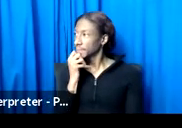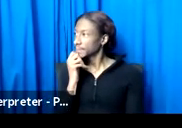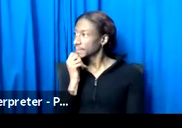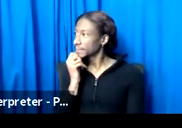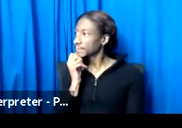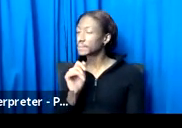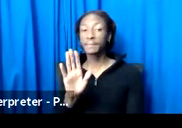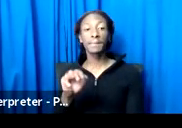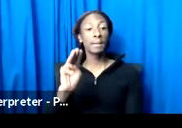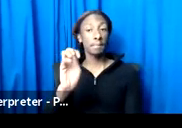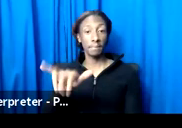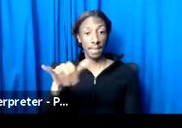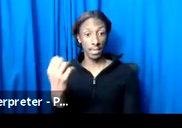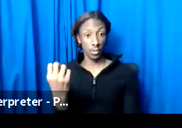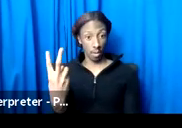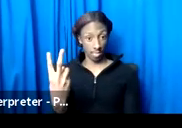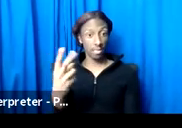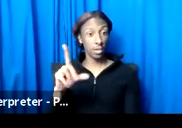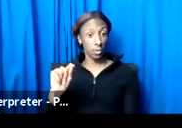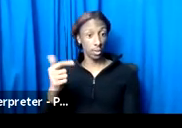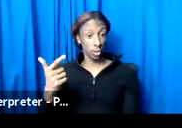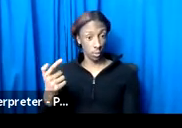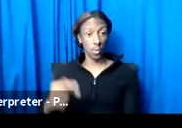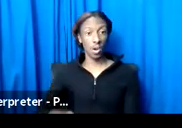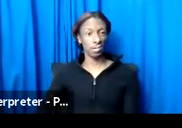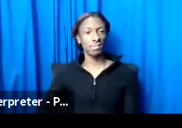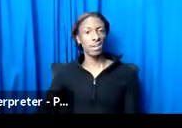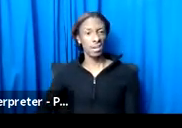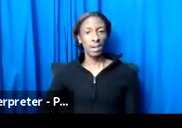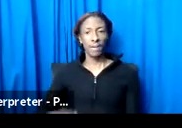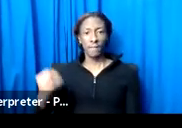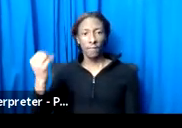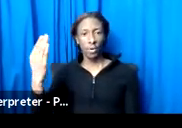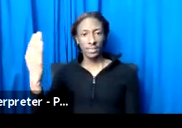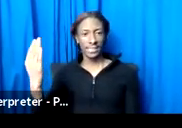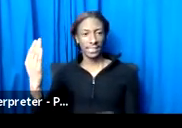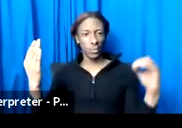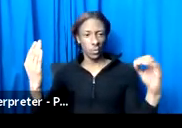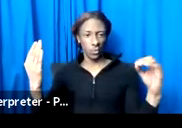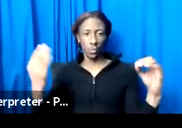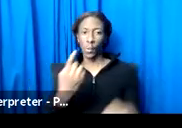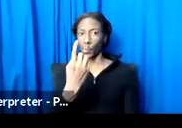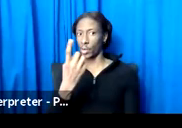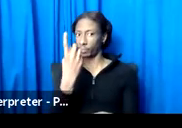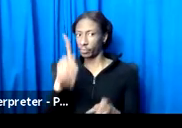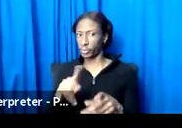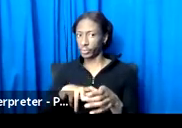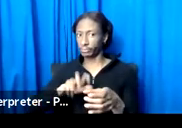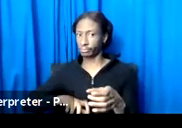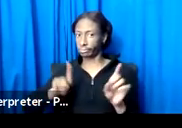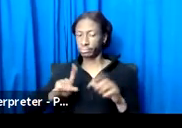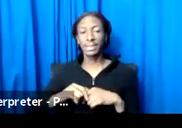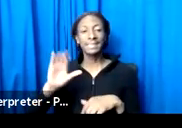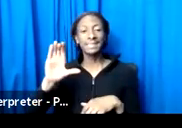On May 12 of this year, in a 14-0 vote with 1 recusal, CDC's Advisory Committee